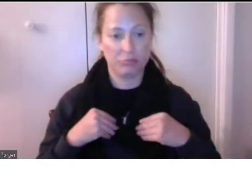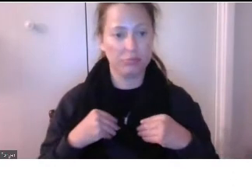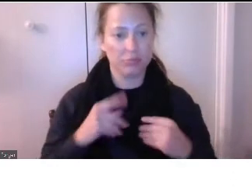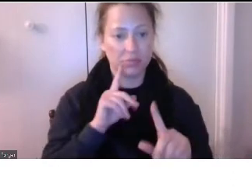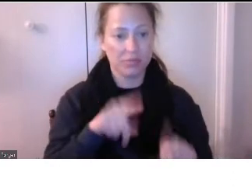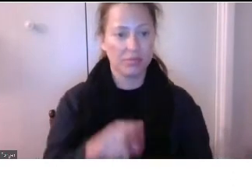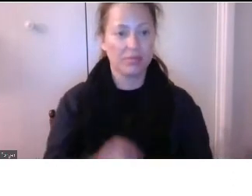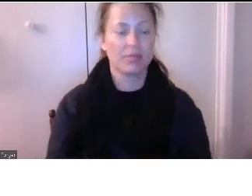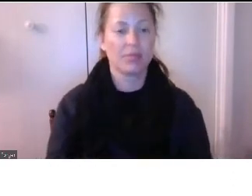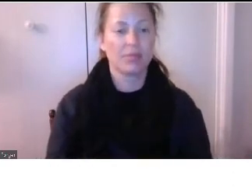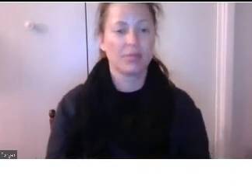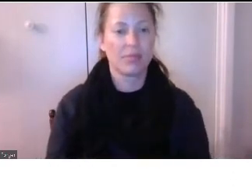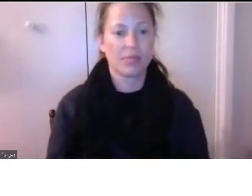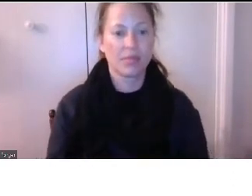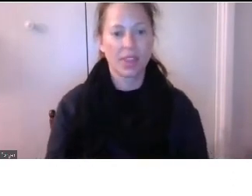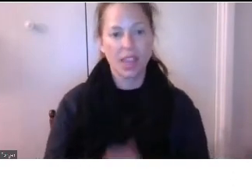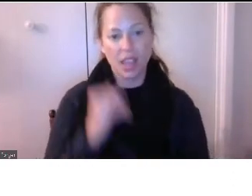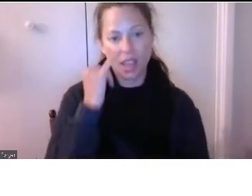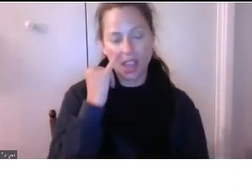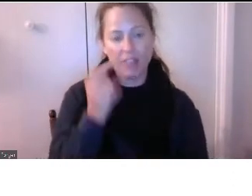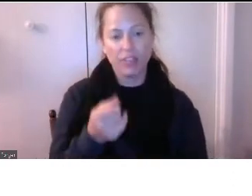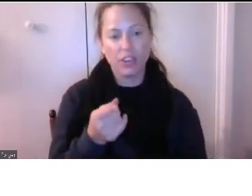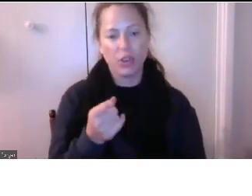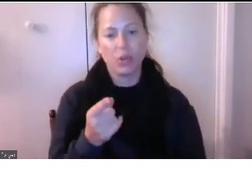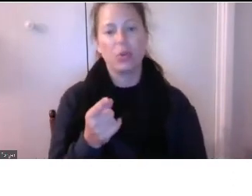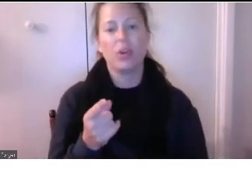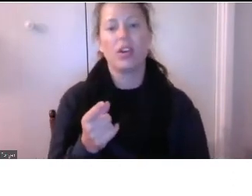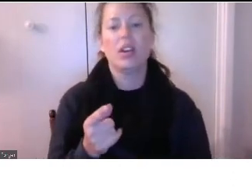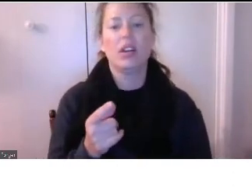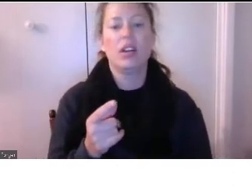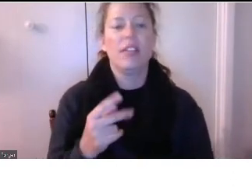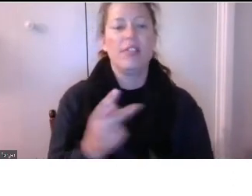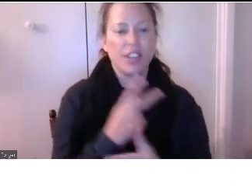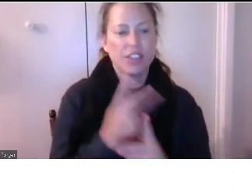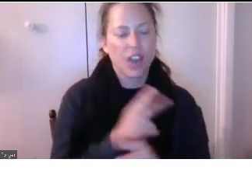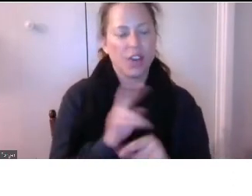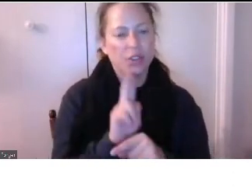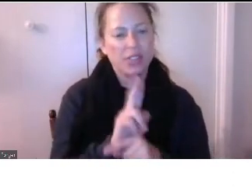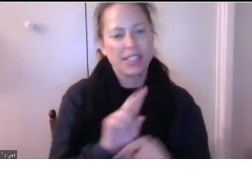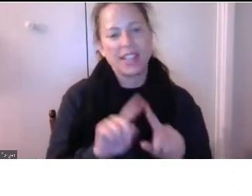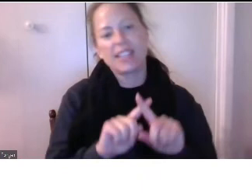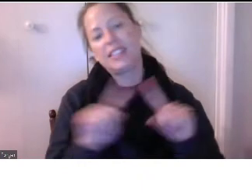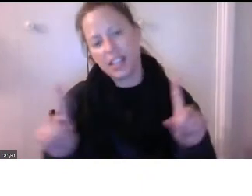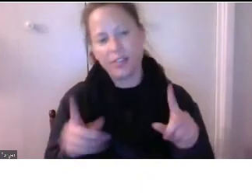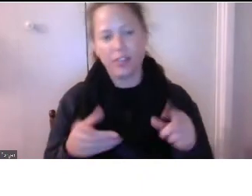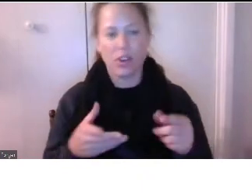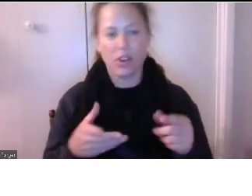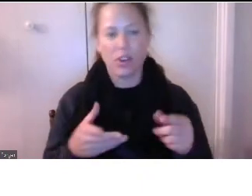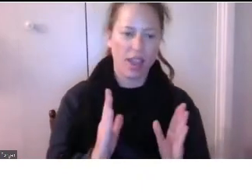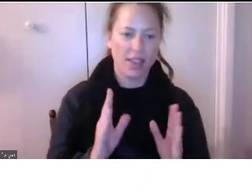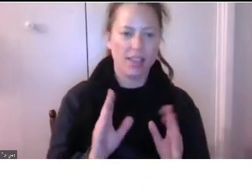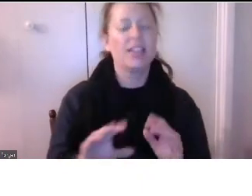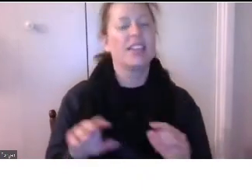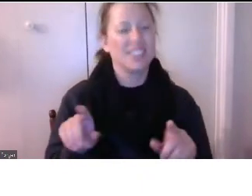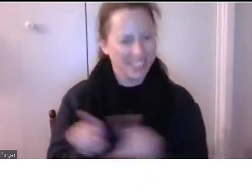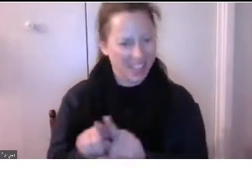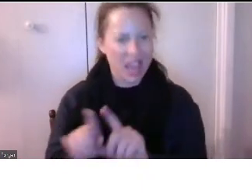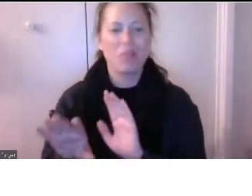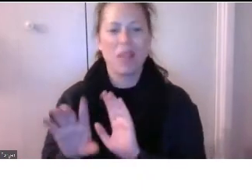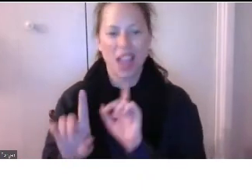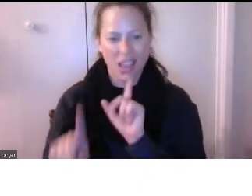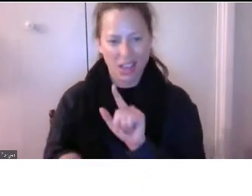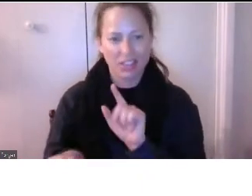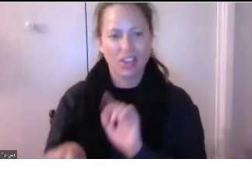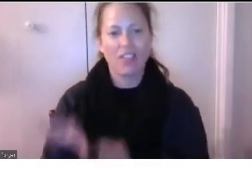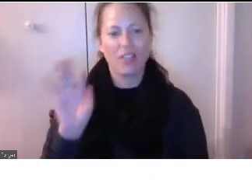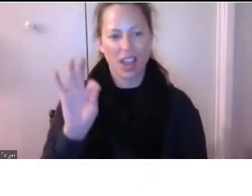you did this in a slightly different way, how you can still get the same answer. Because a lot of people, when they finally try this out on their